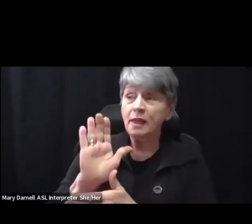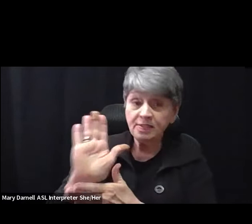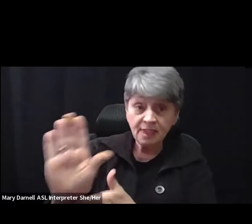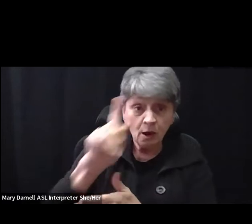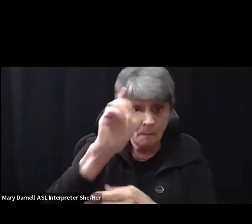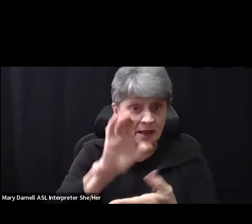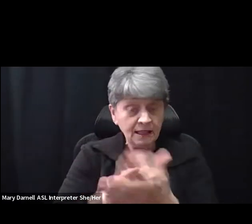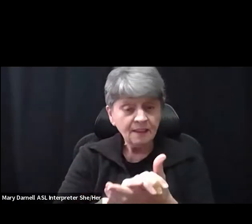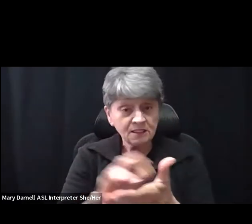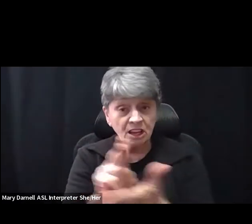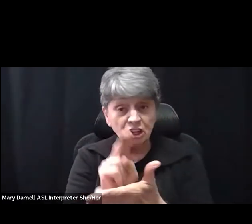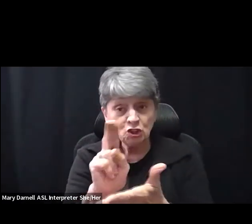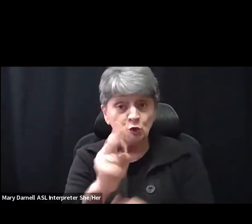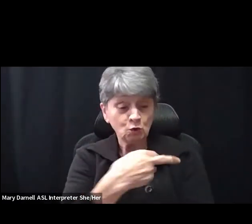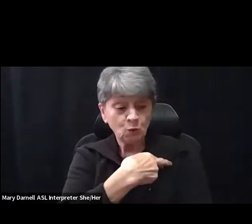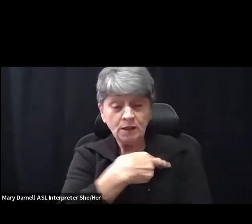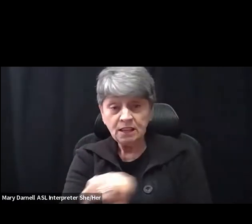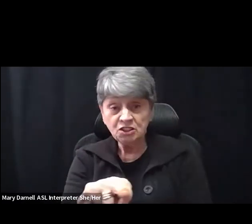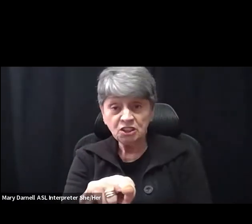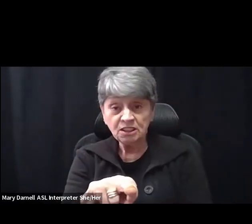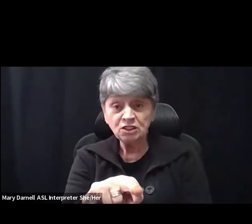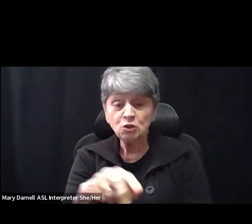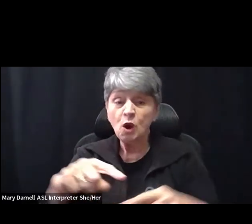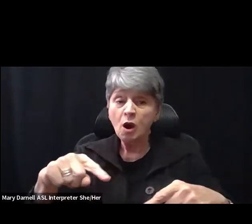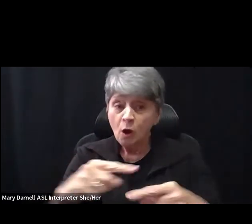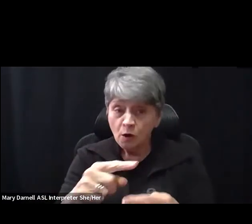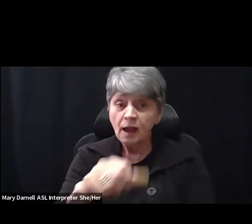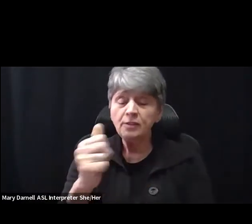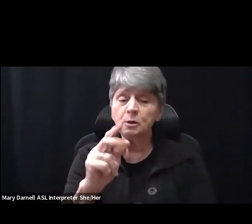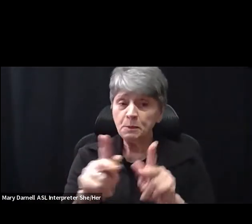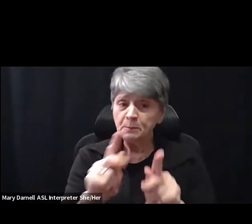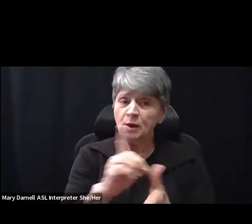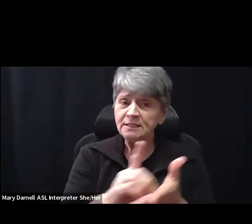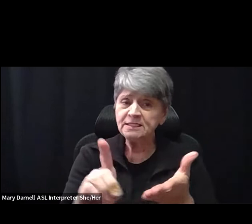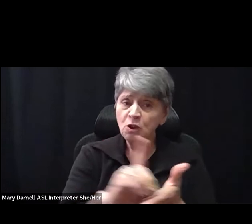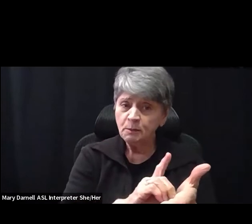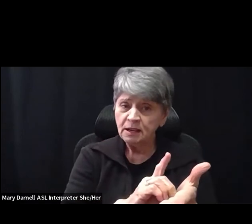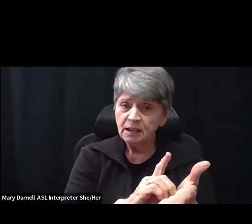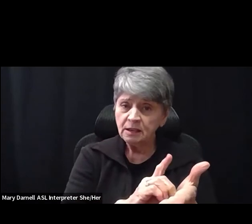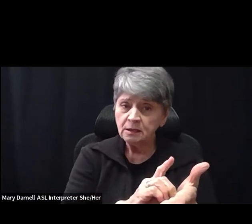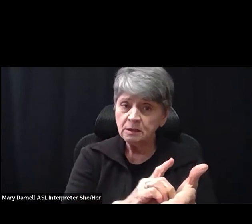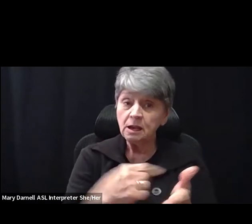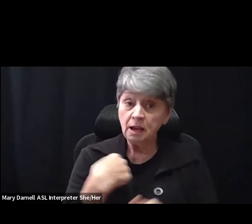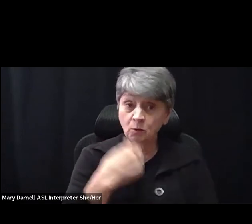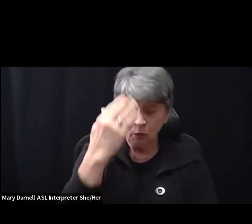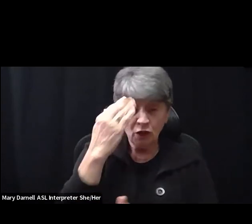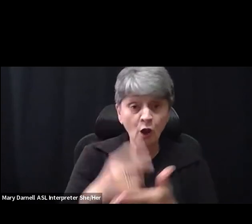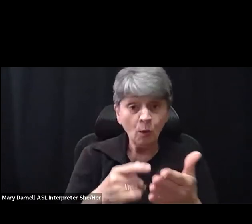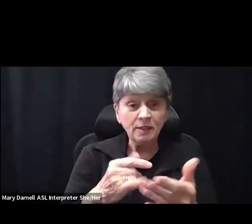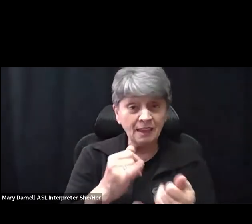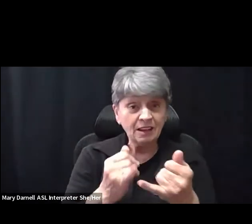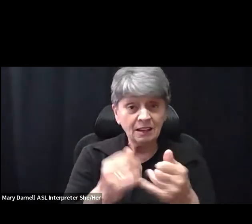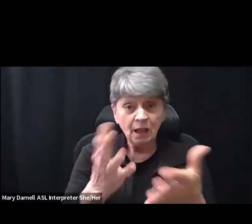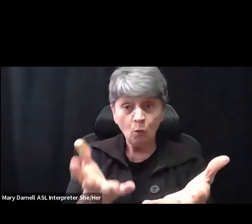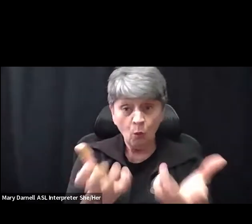as a license to harm others and to discriminate. And we also know what their ultimate prize is. It's the